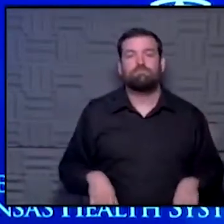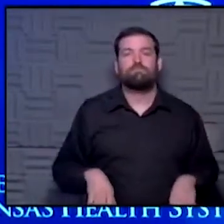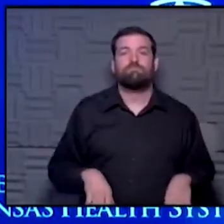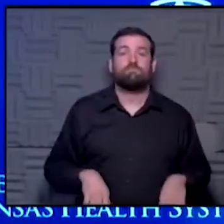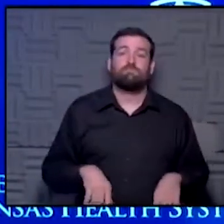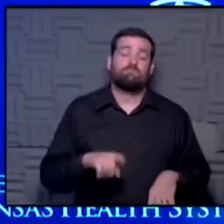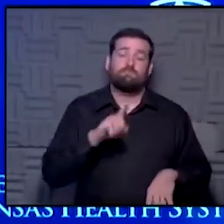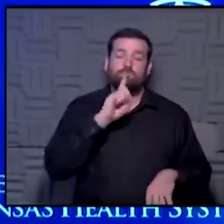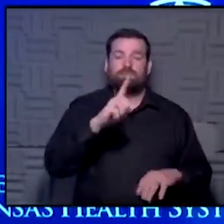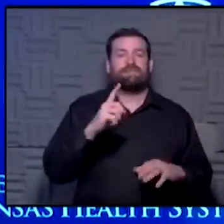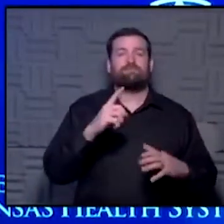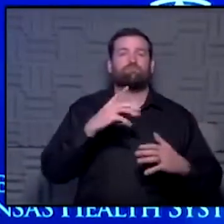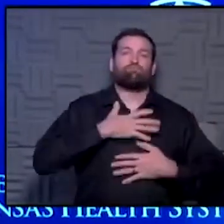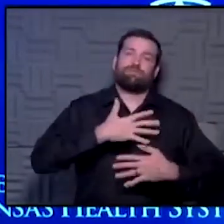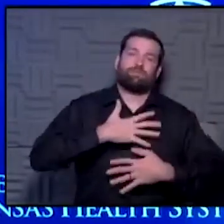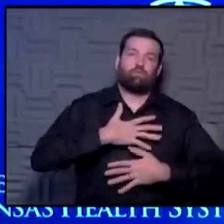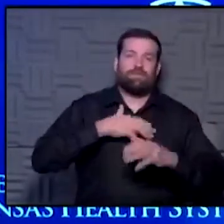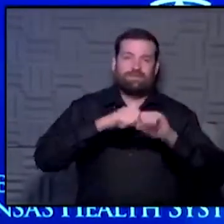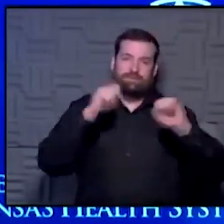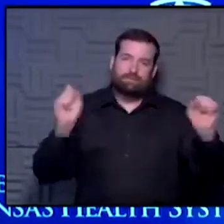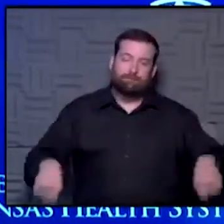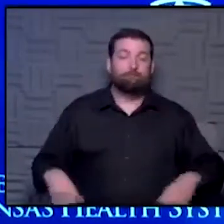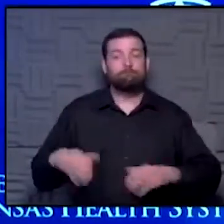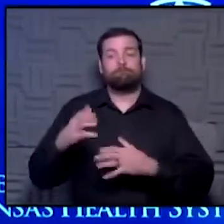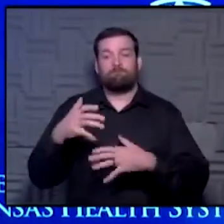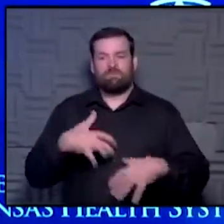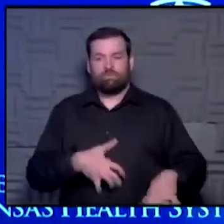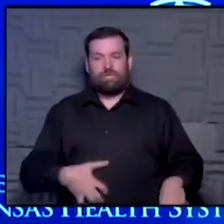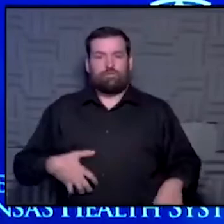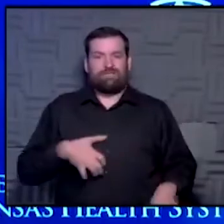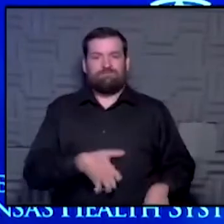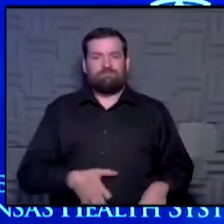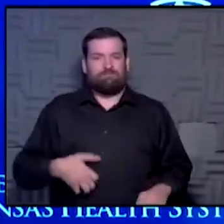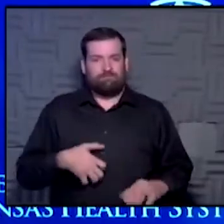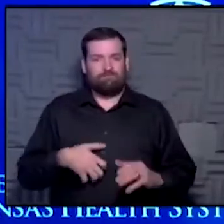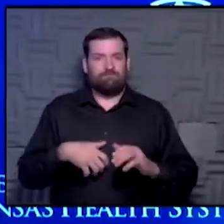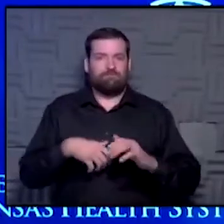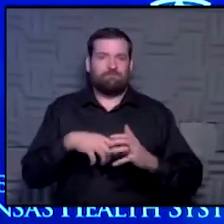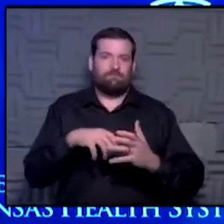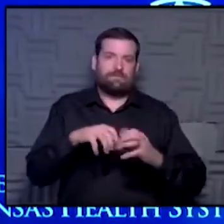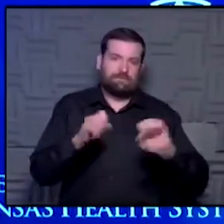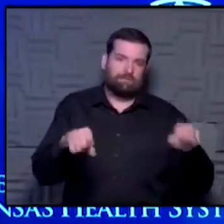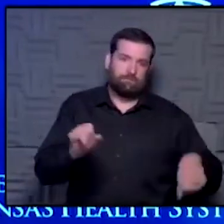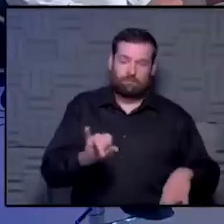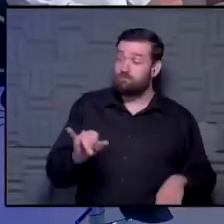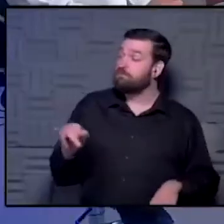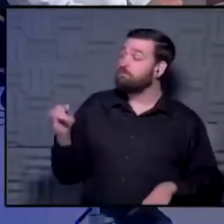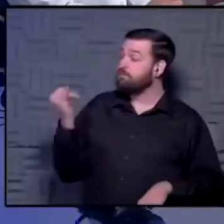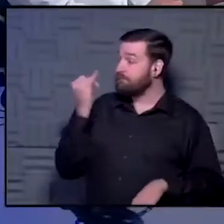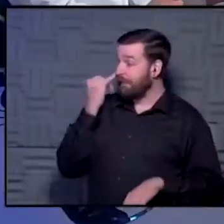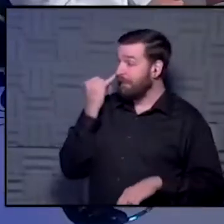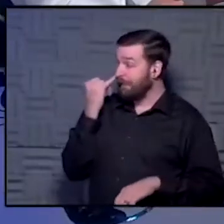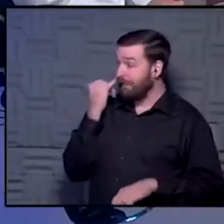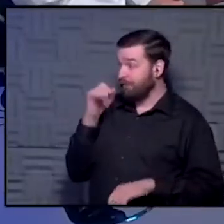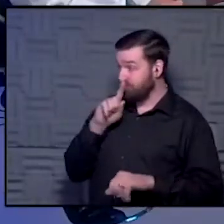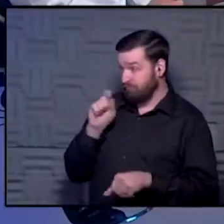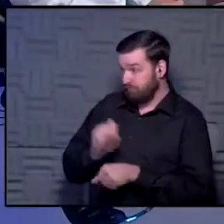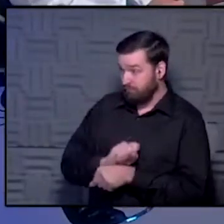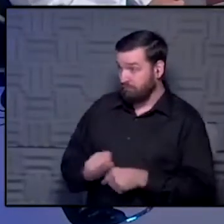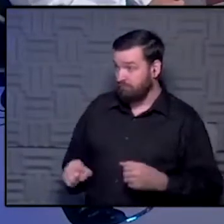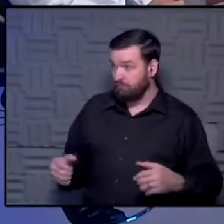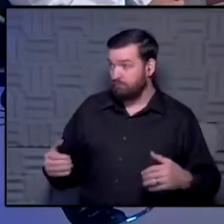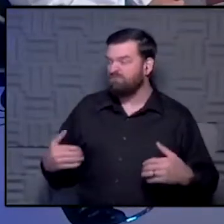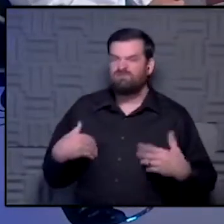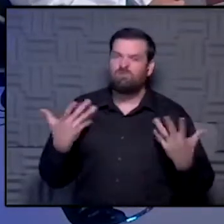in respiratory epithelium and to some degree digestive epithelium. And so I think that's going to be the right way. If it were transmitted through the ears, we would have